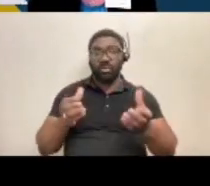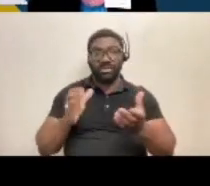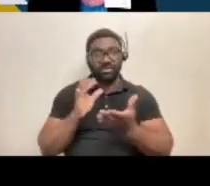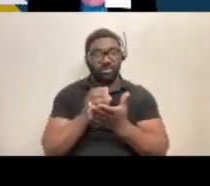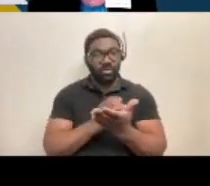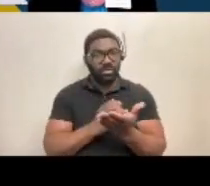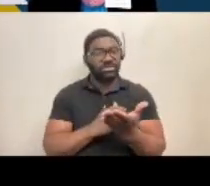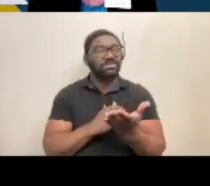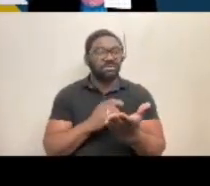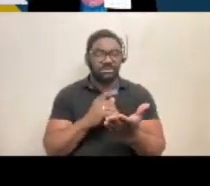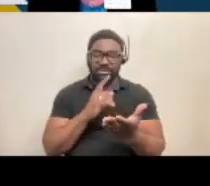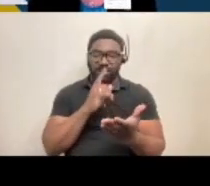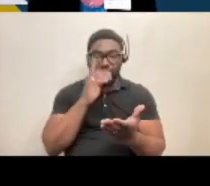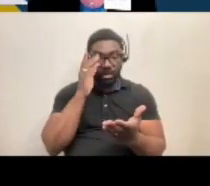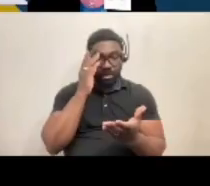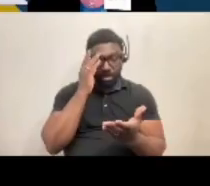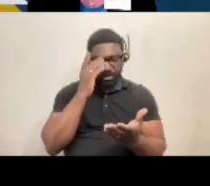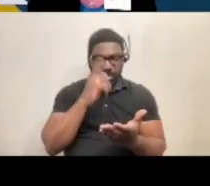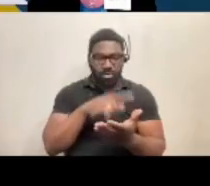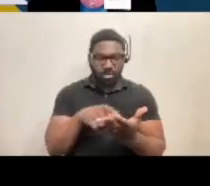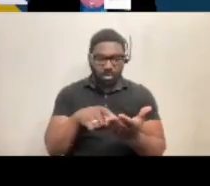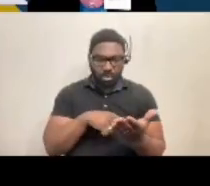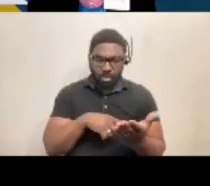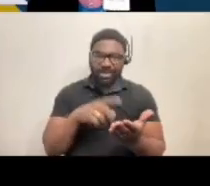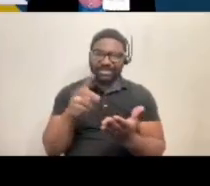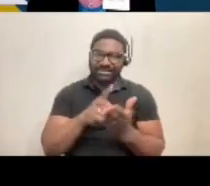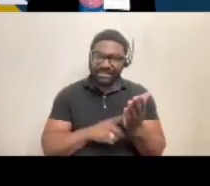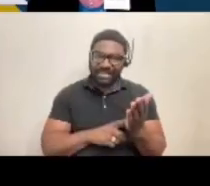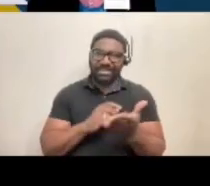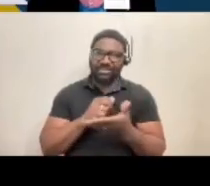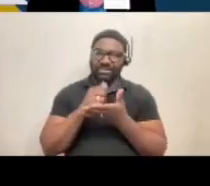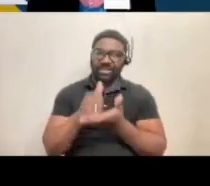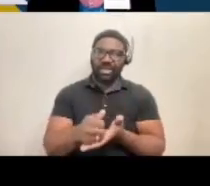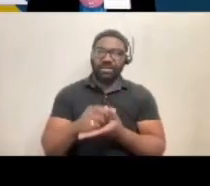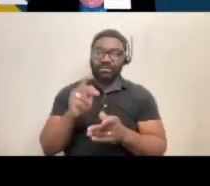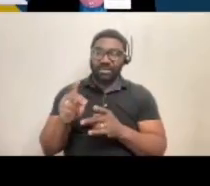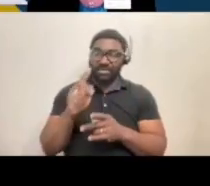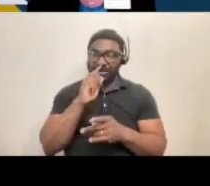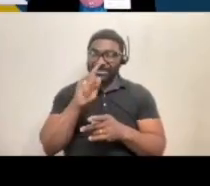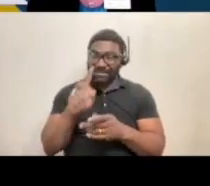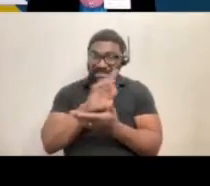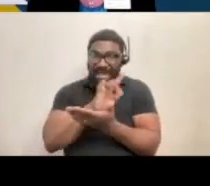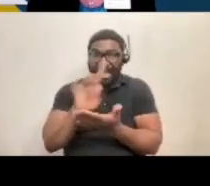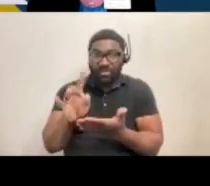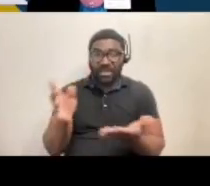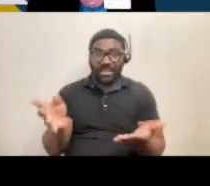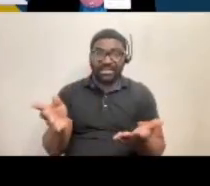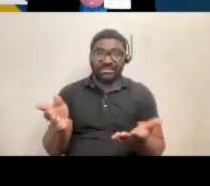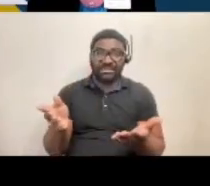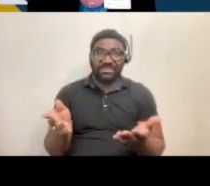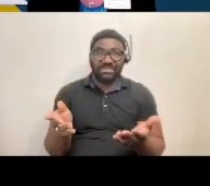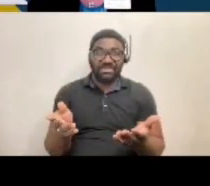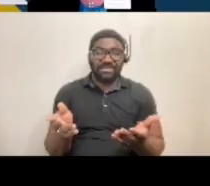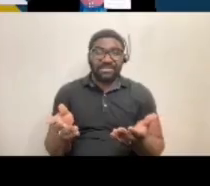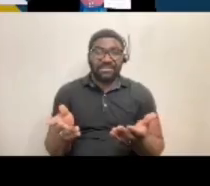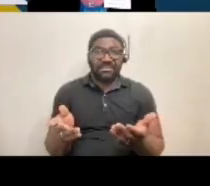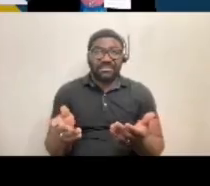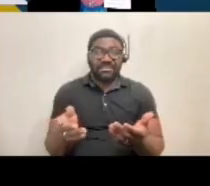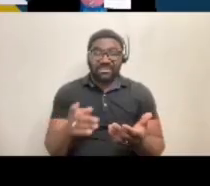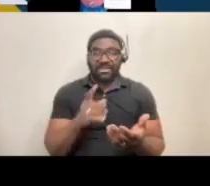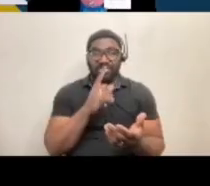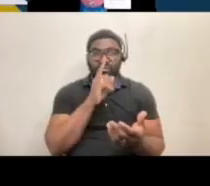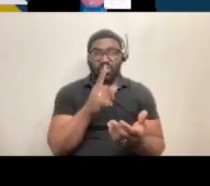design that caters to folks, that it is 8 weeks, that that they are that it's